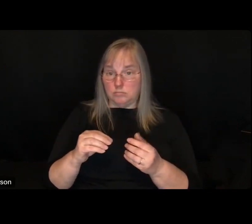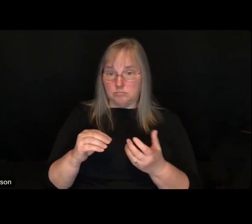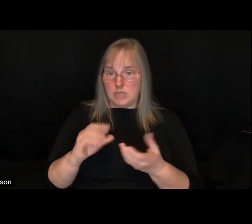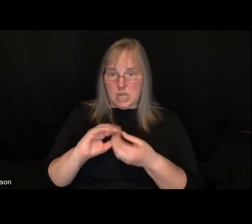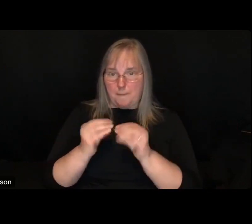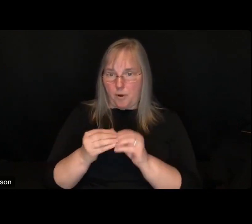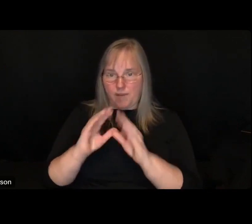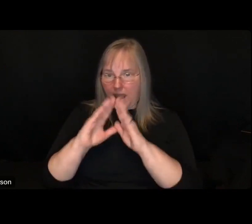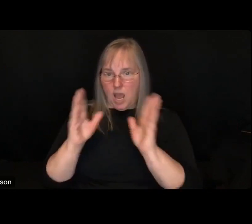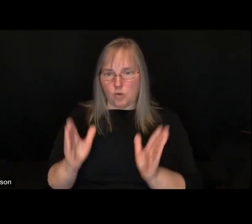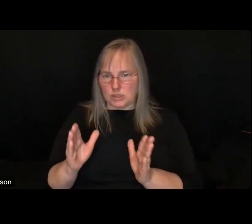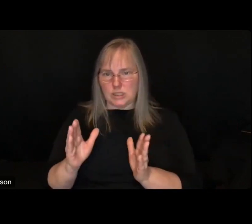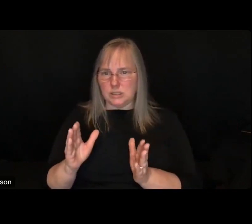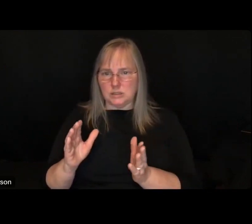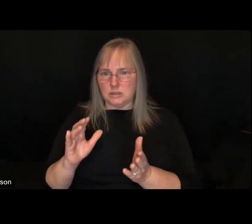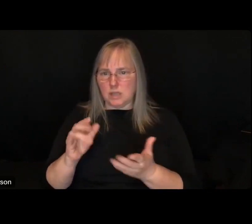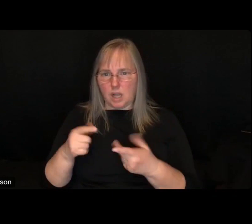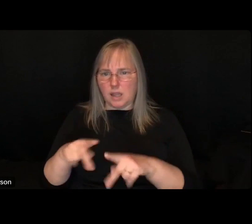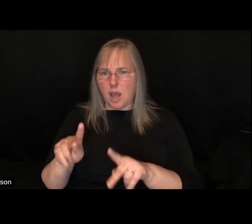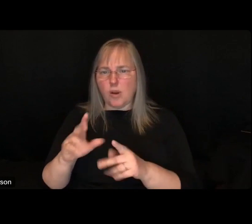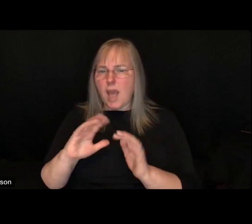how do we reconcile that?